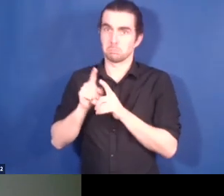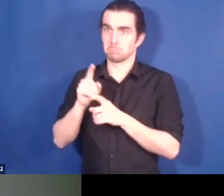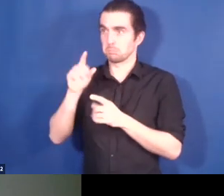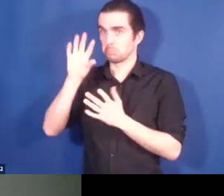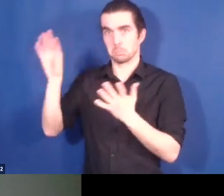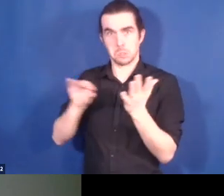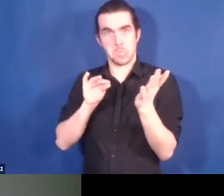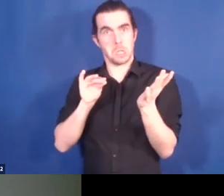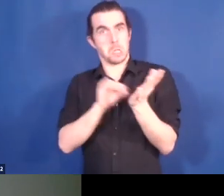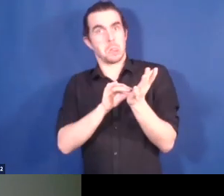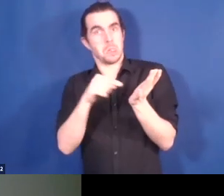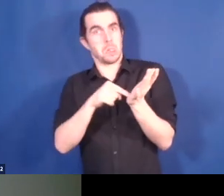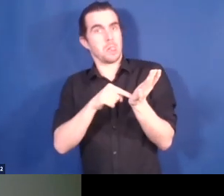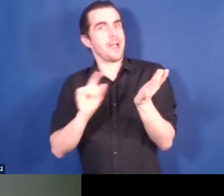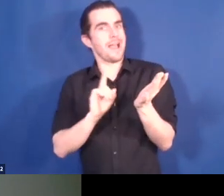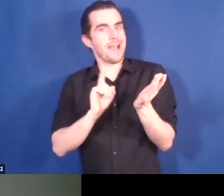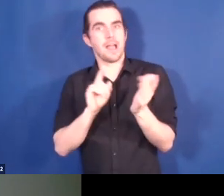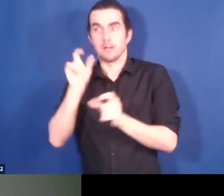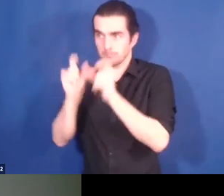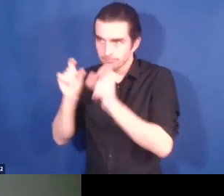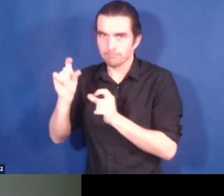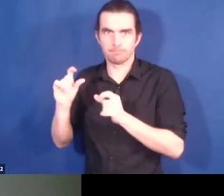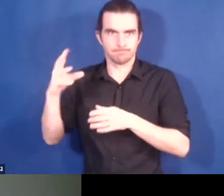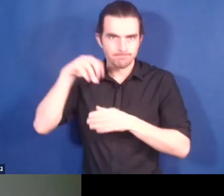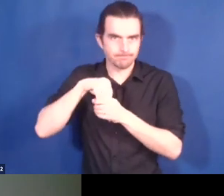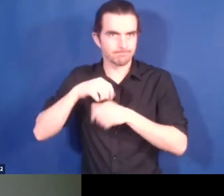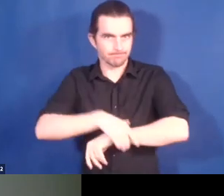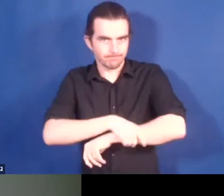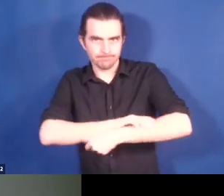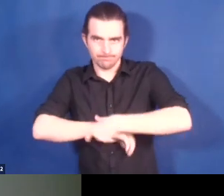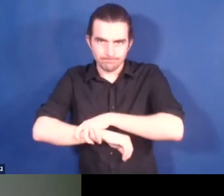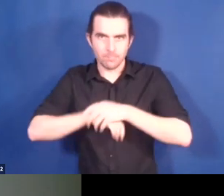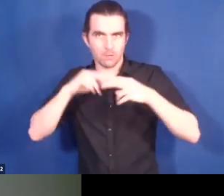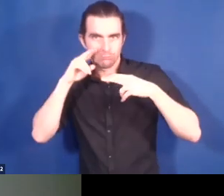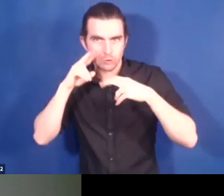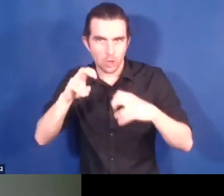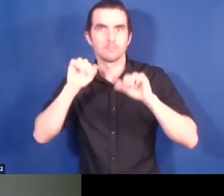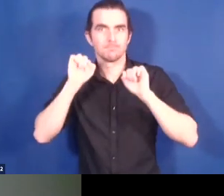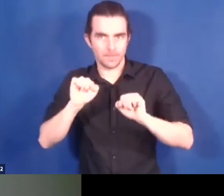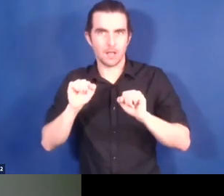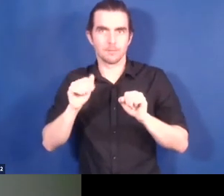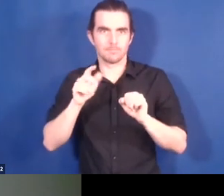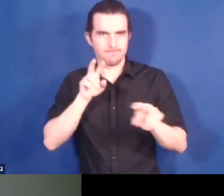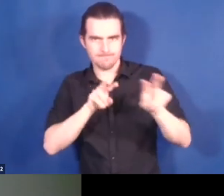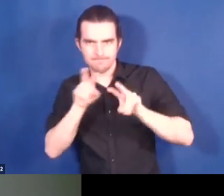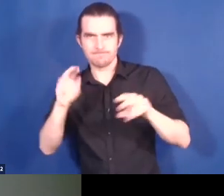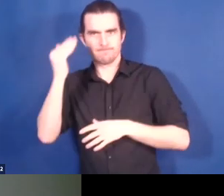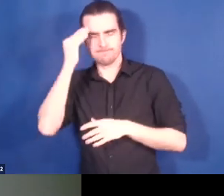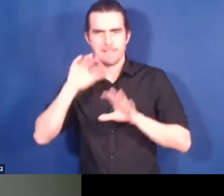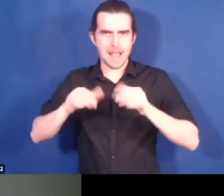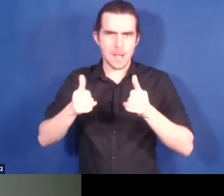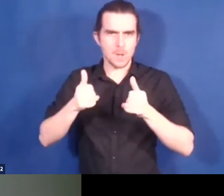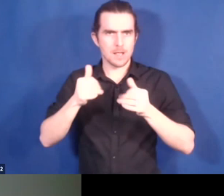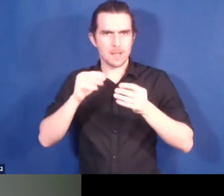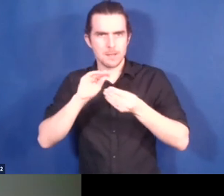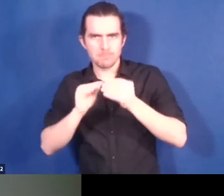facilitate solutions and better protection during protracted displacement. So many